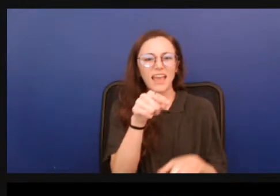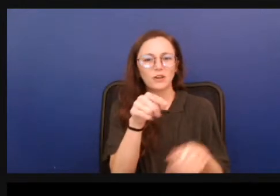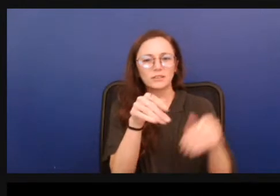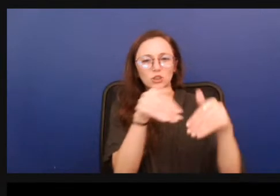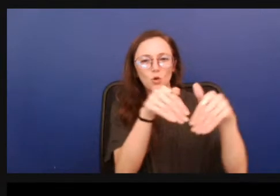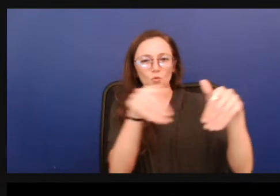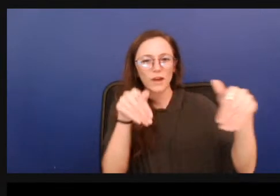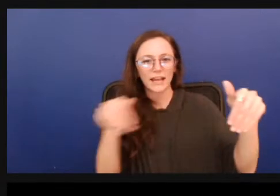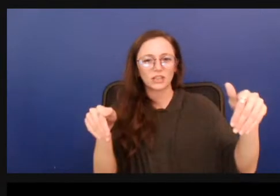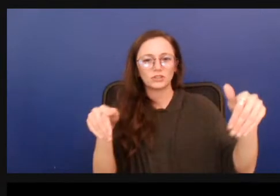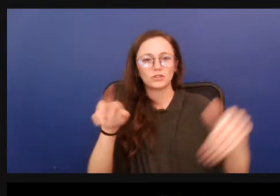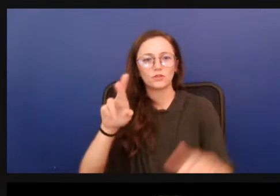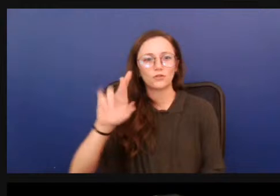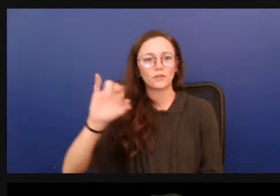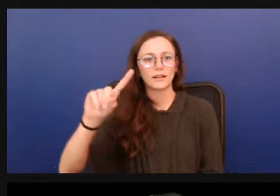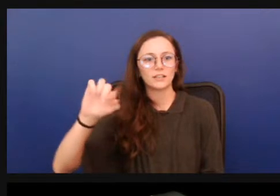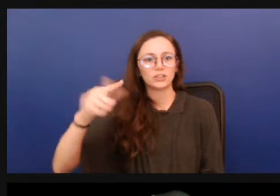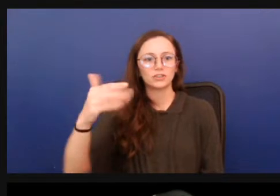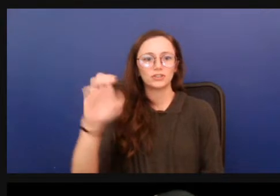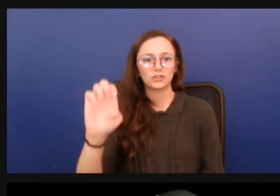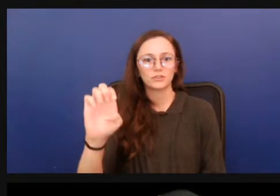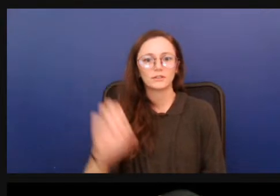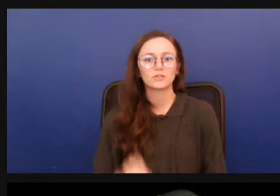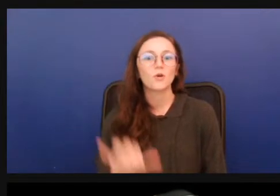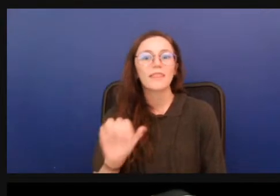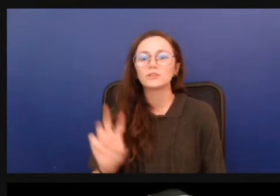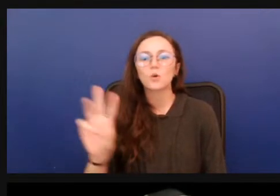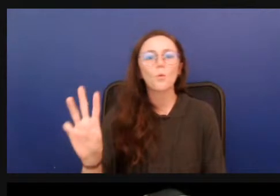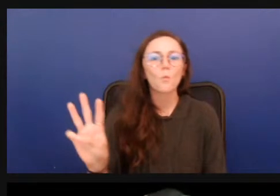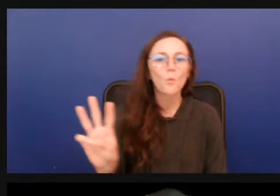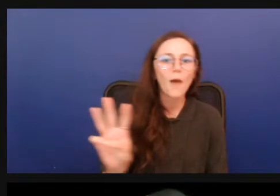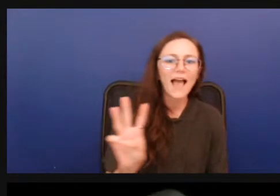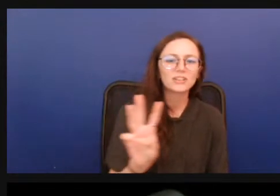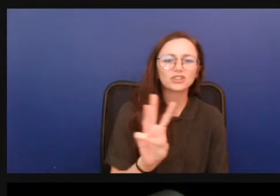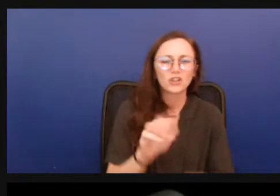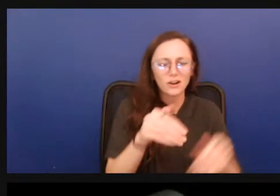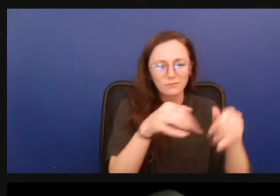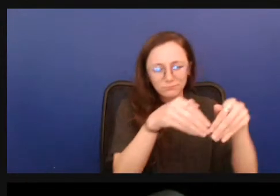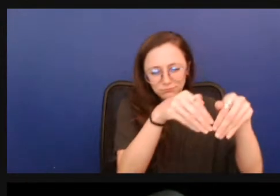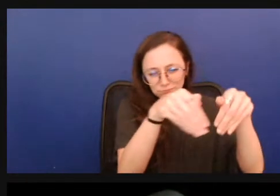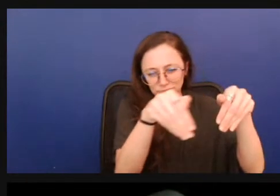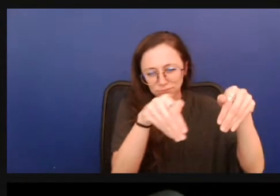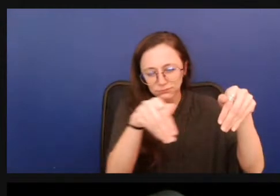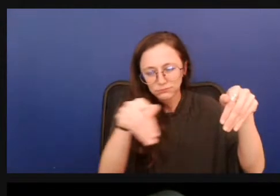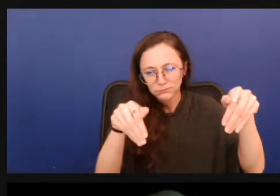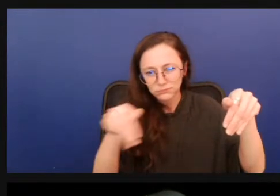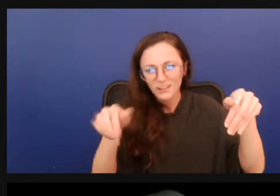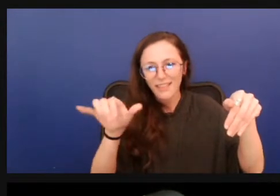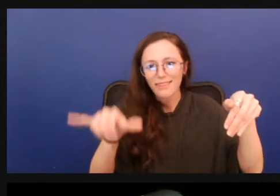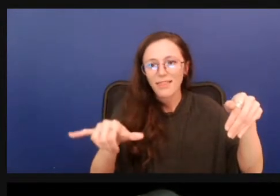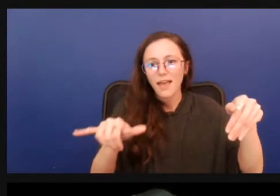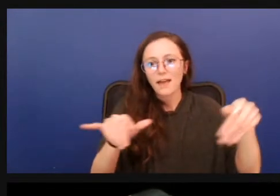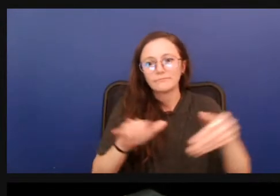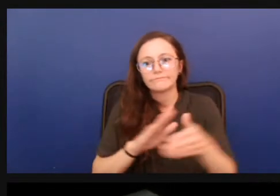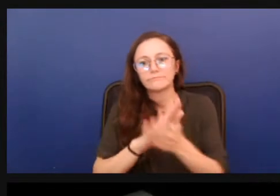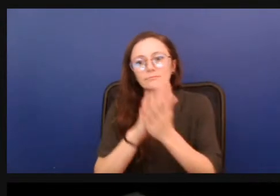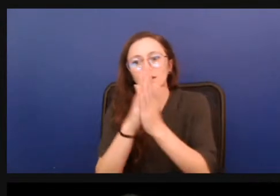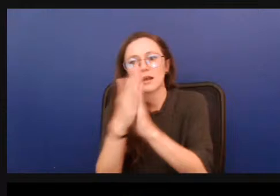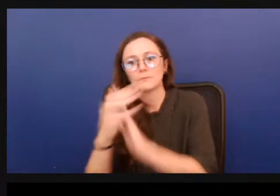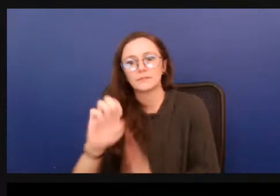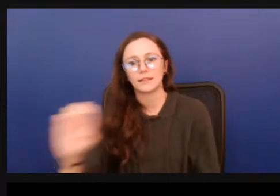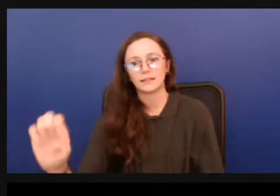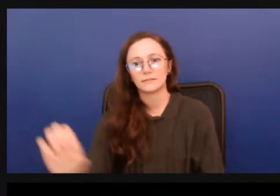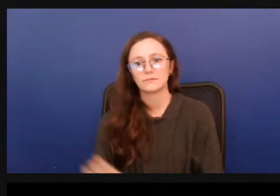the western edge of this entire structure that leads to the east. And what's thought to happen is as